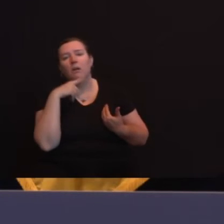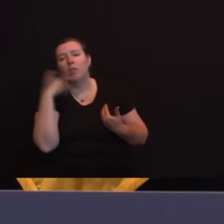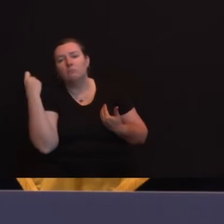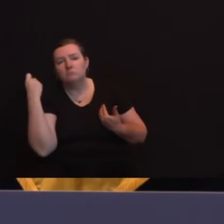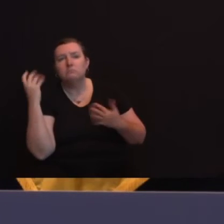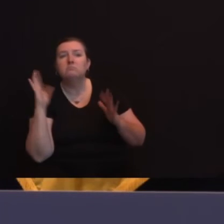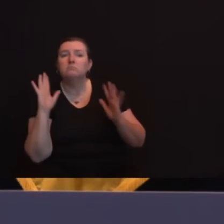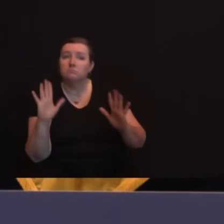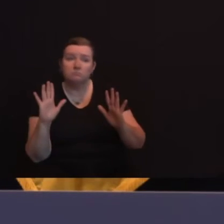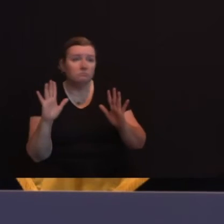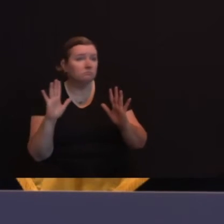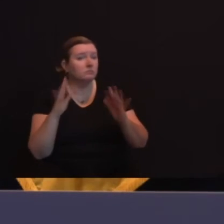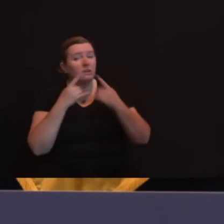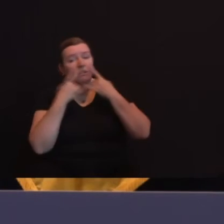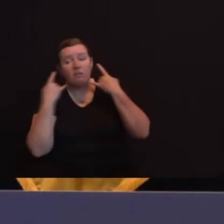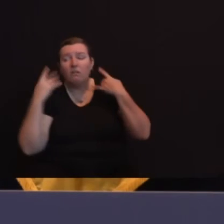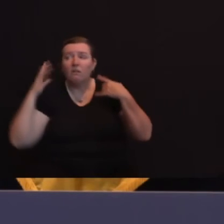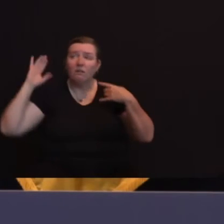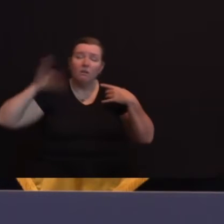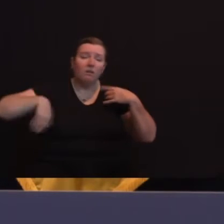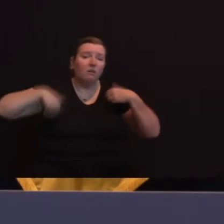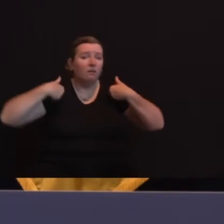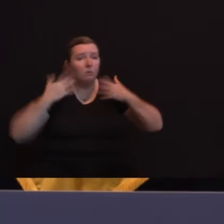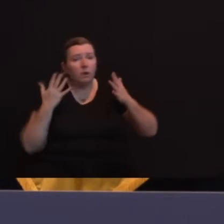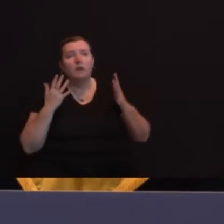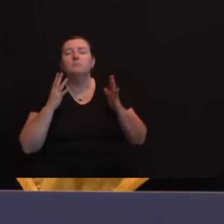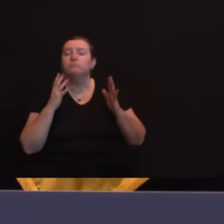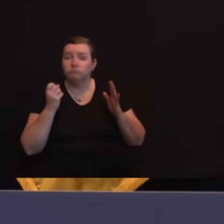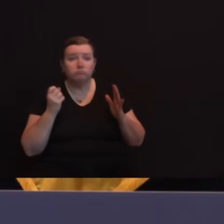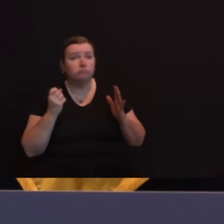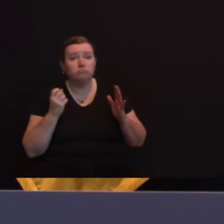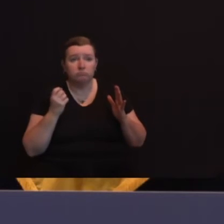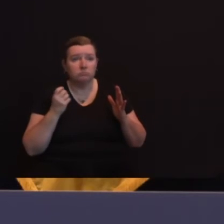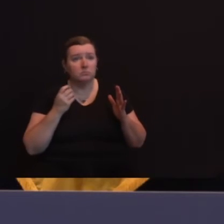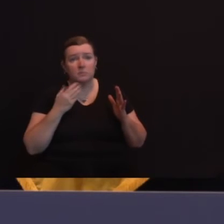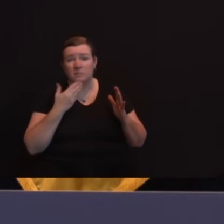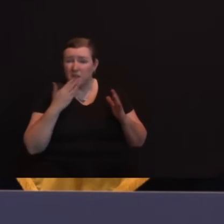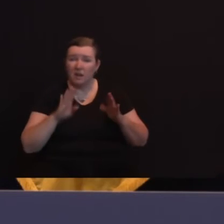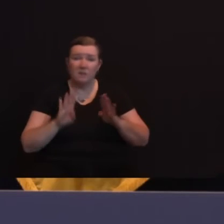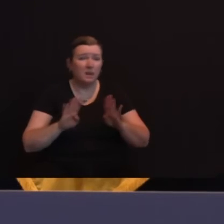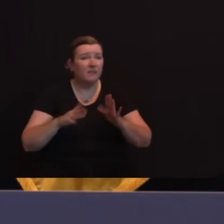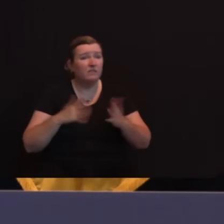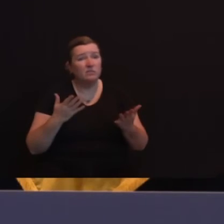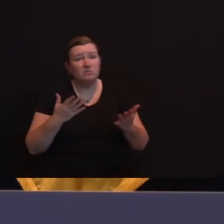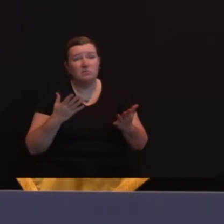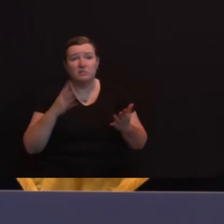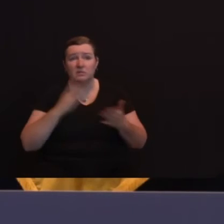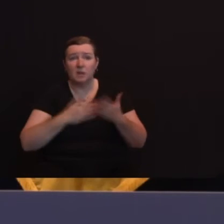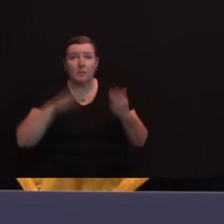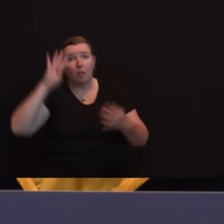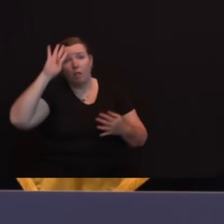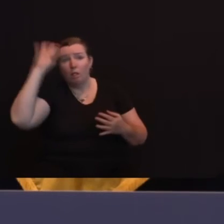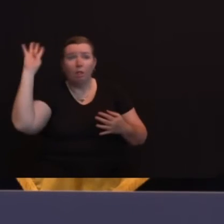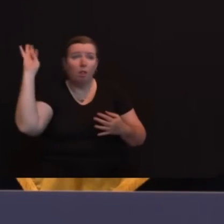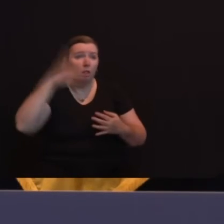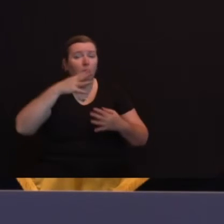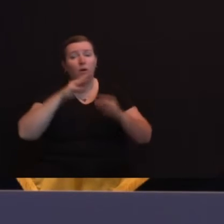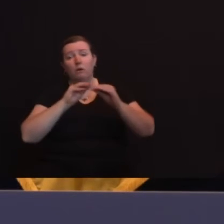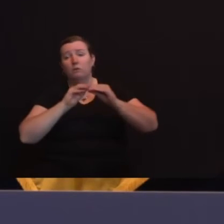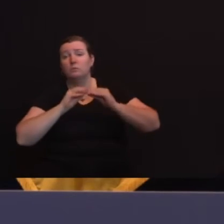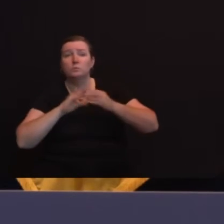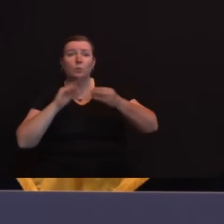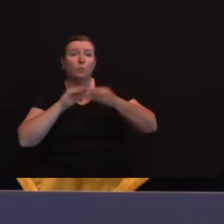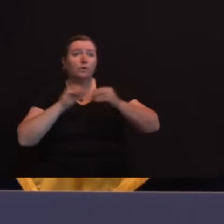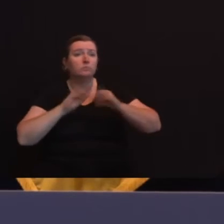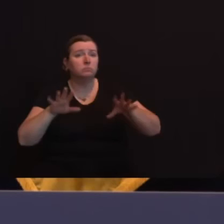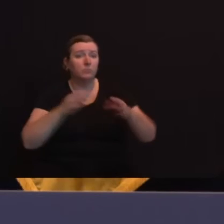some bad behavior and some myths have begun to spring up that we frankly didn't have to deal with in the spring. So I would